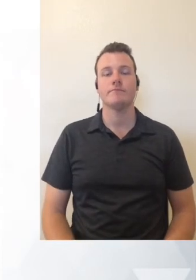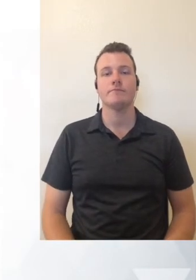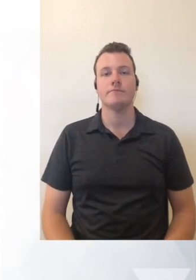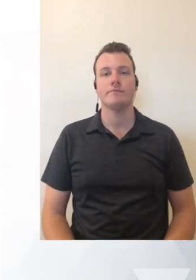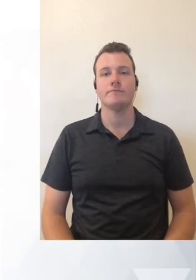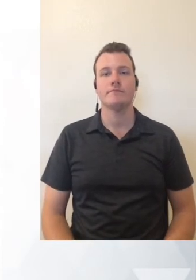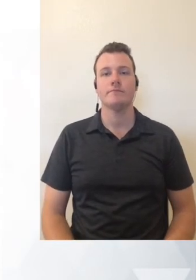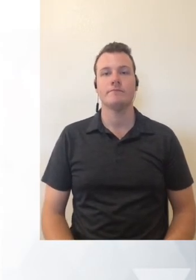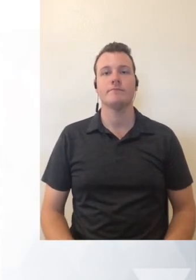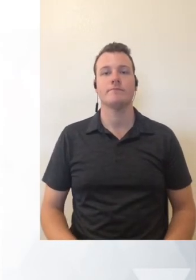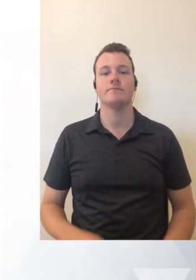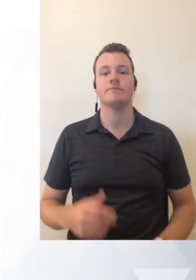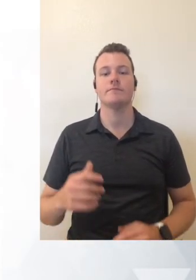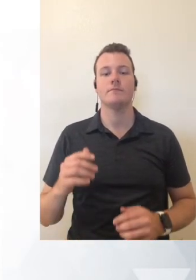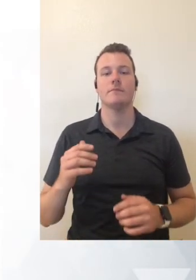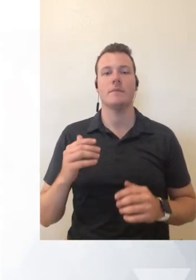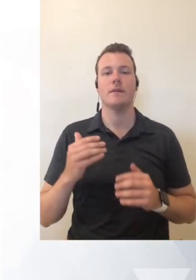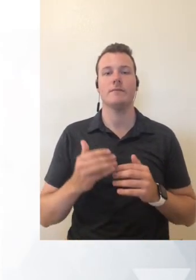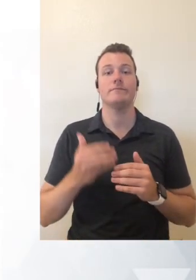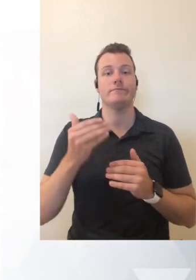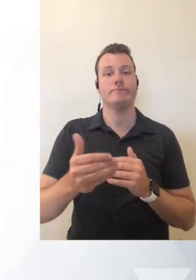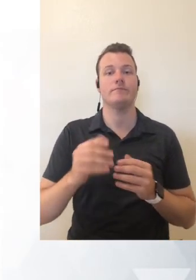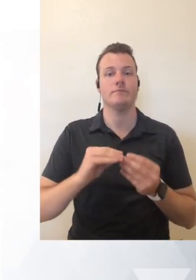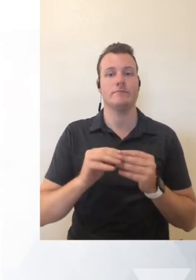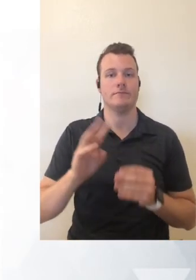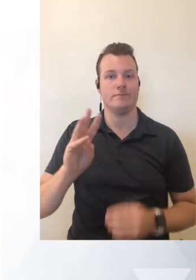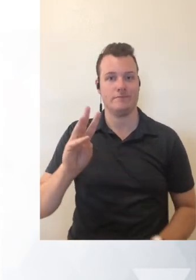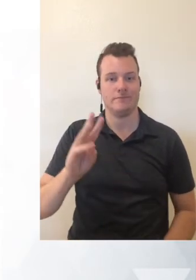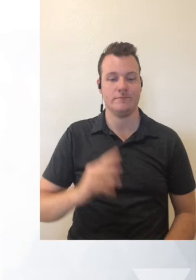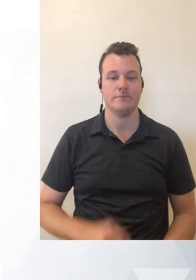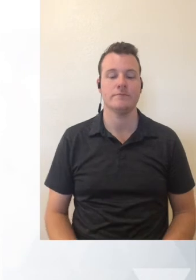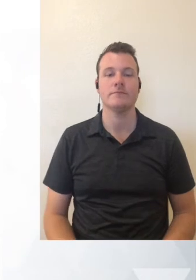Okay. Now, step six.